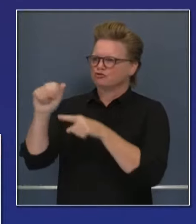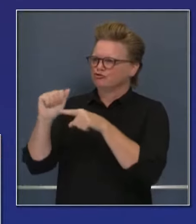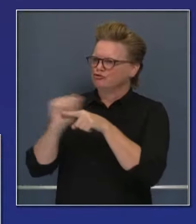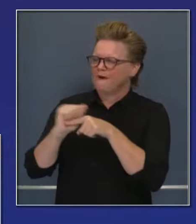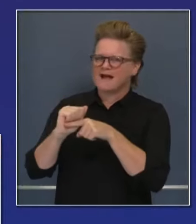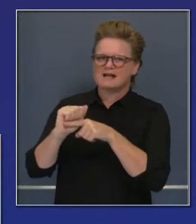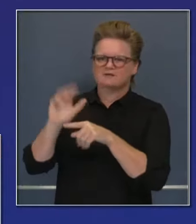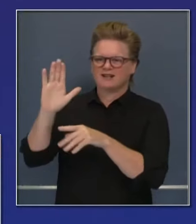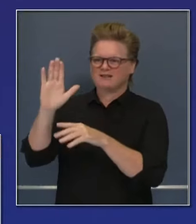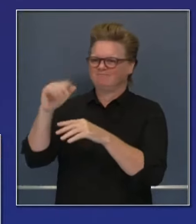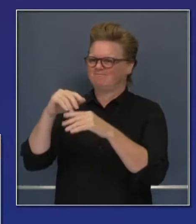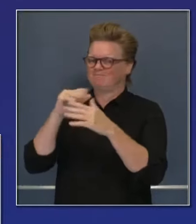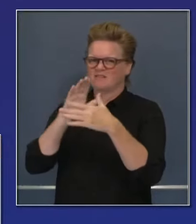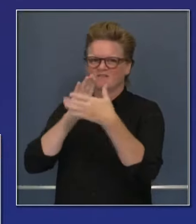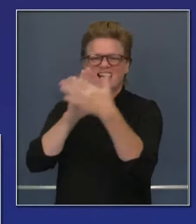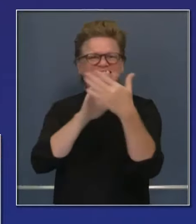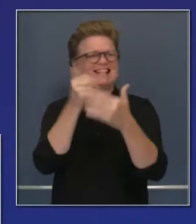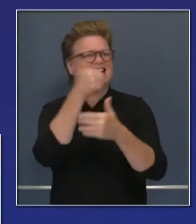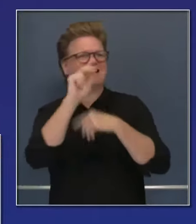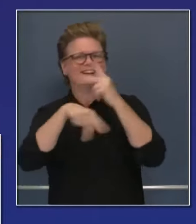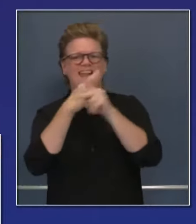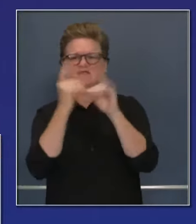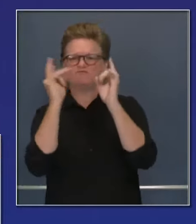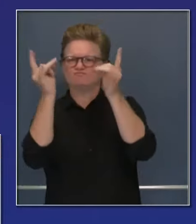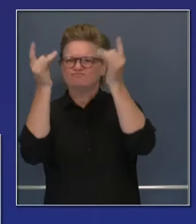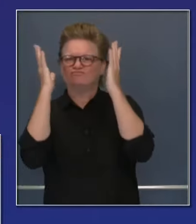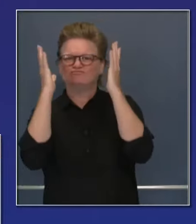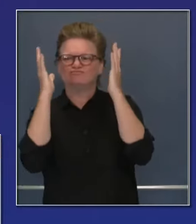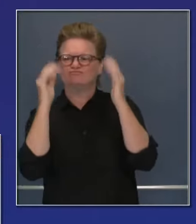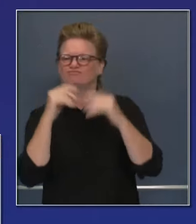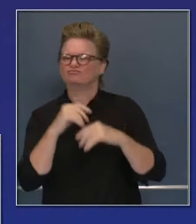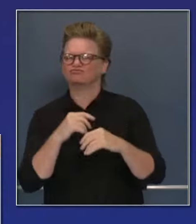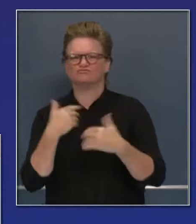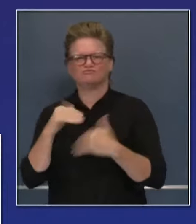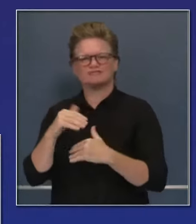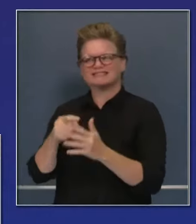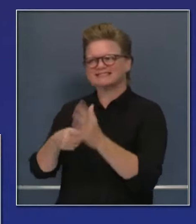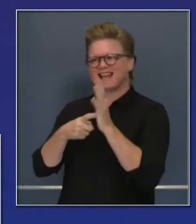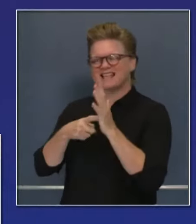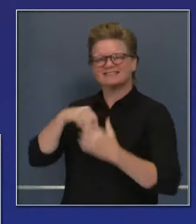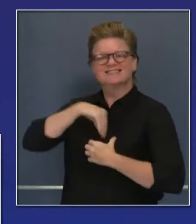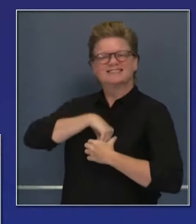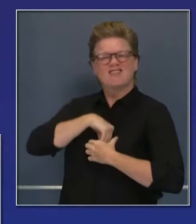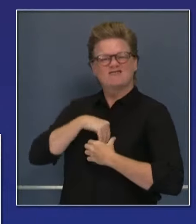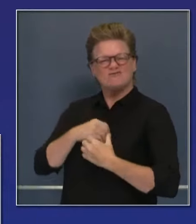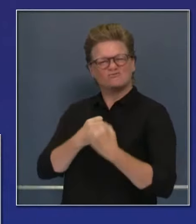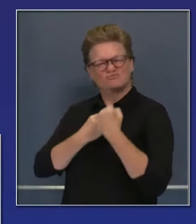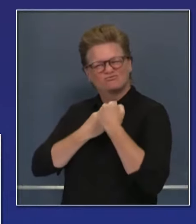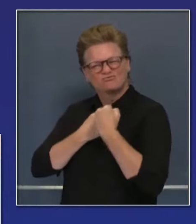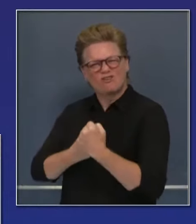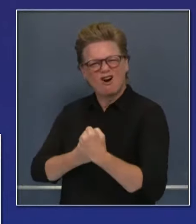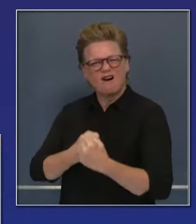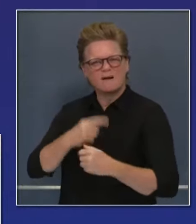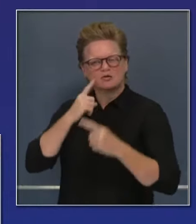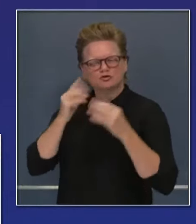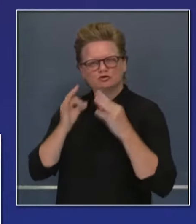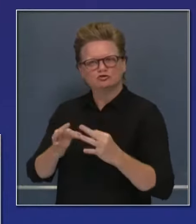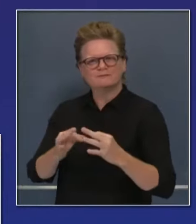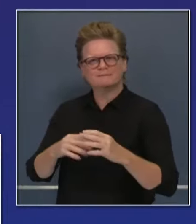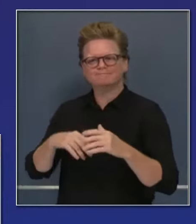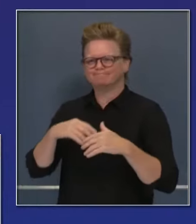always takes the courage, the conviction, and the grit of real people doing real work. And so, again,